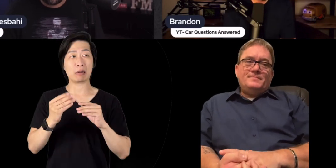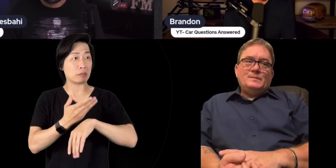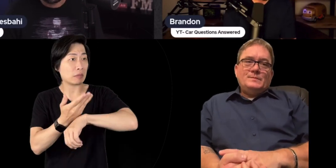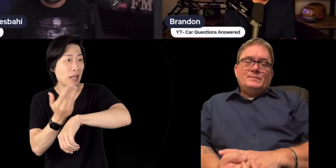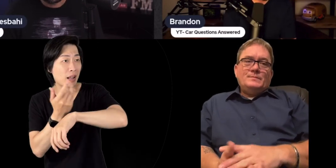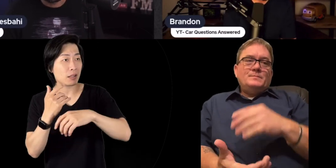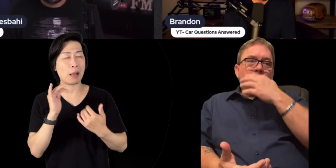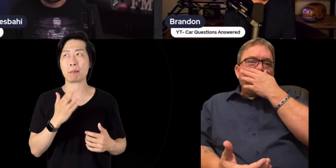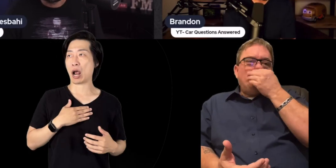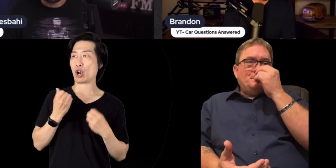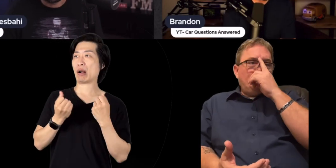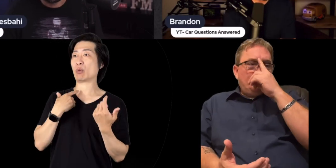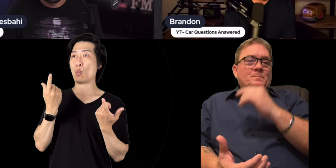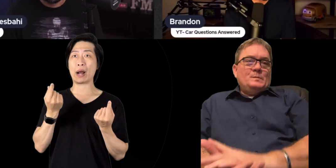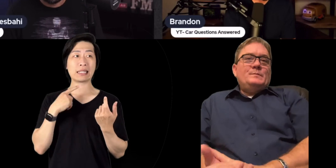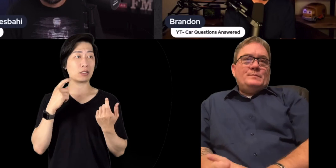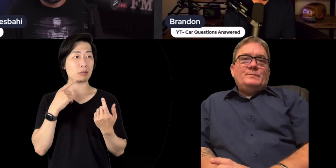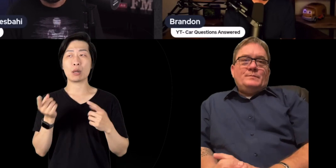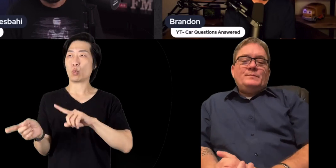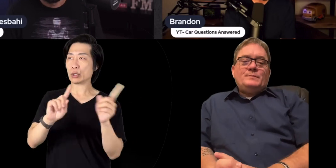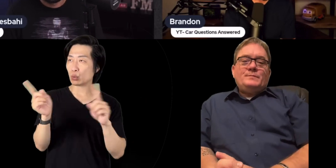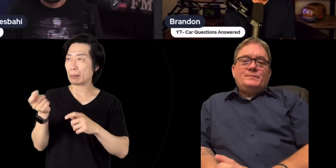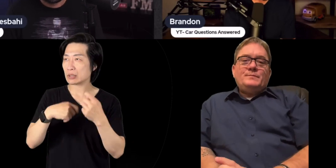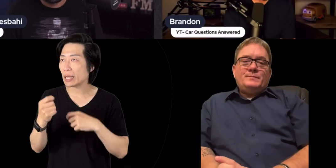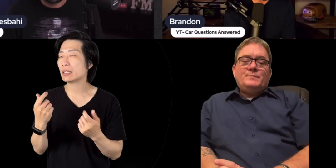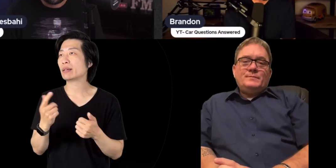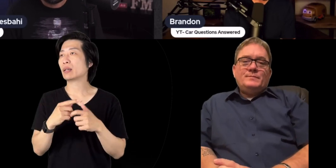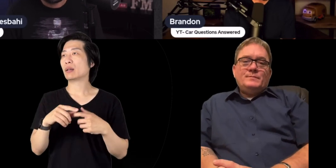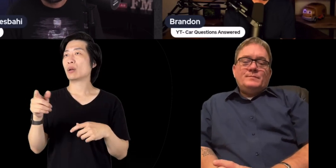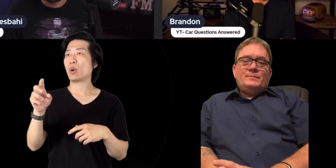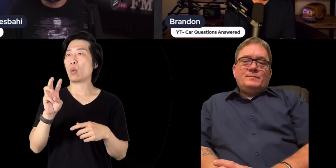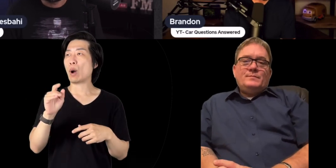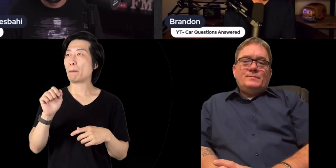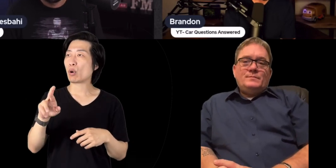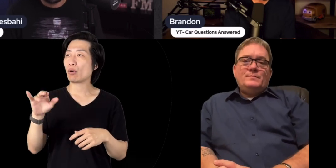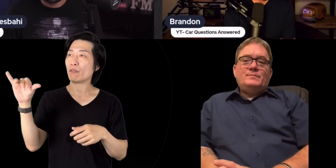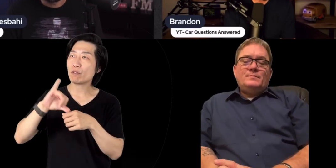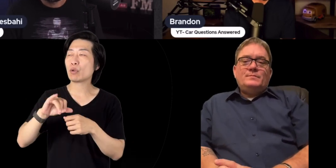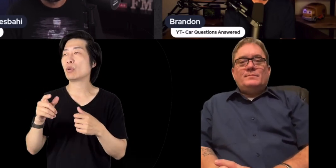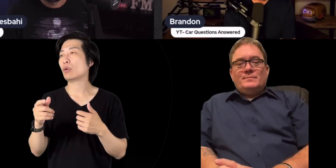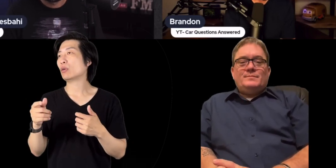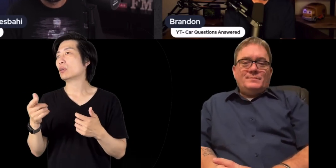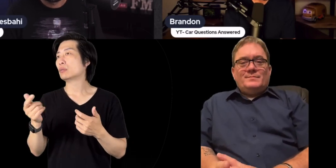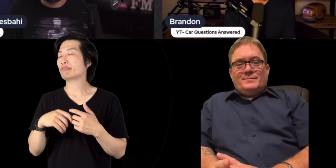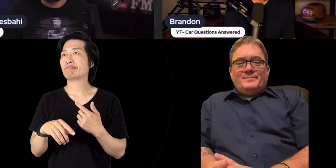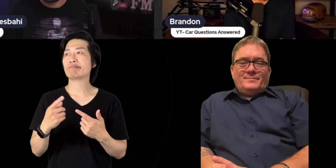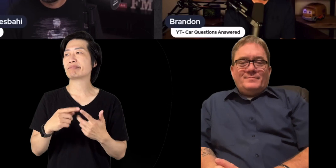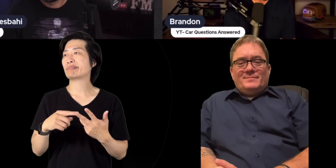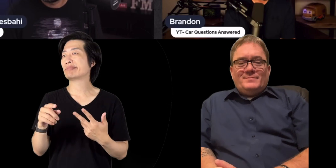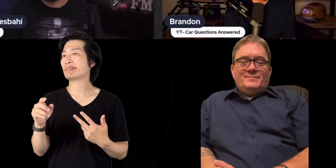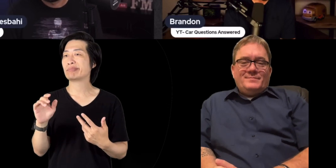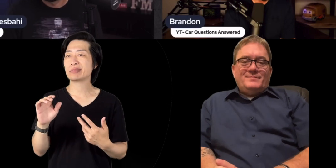windshield wipers, windshield wiper fluid, um, the cabin air filter, tires,